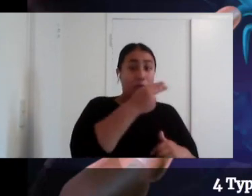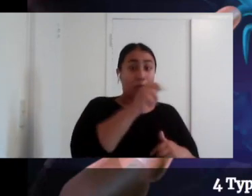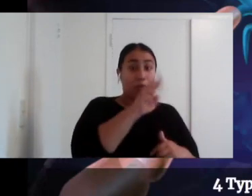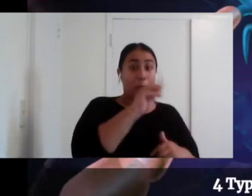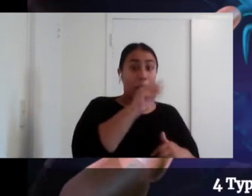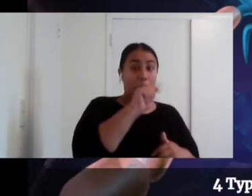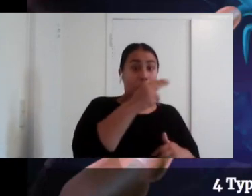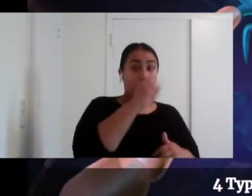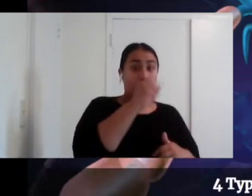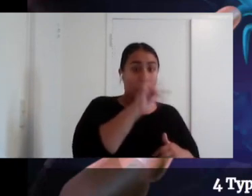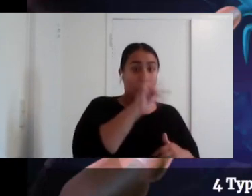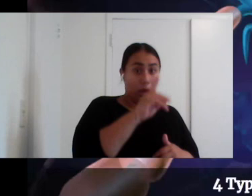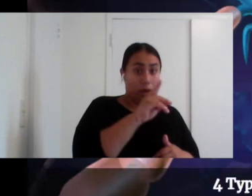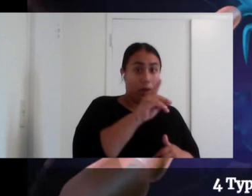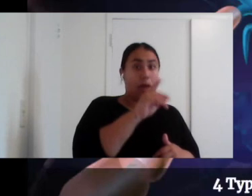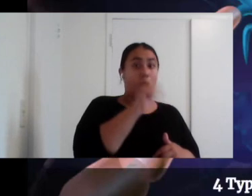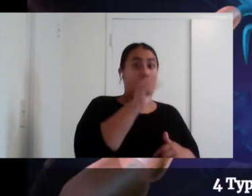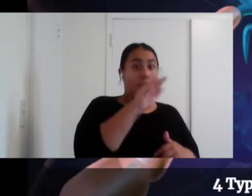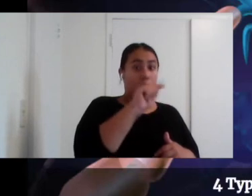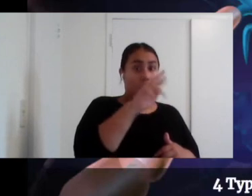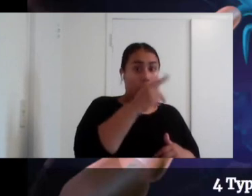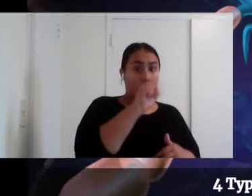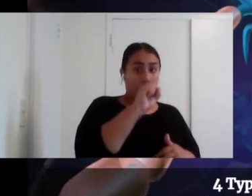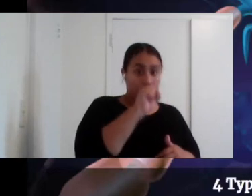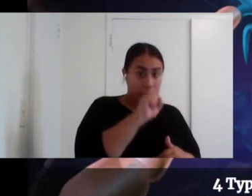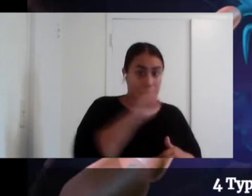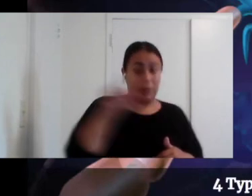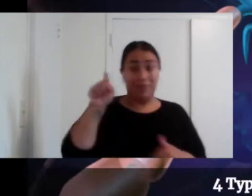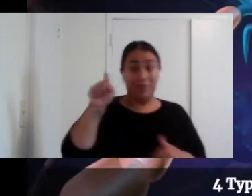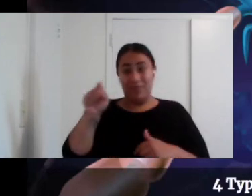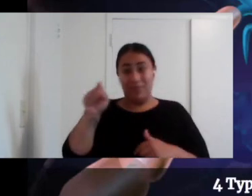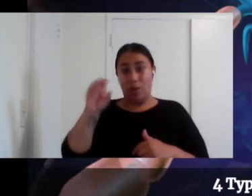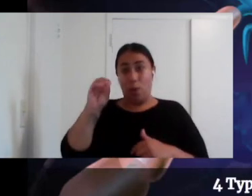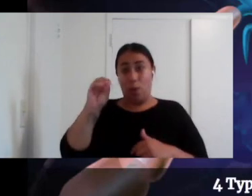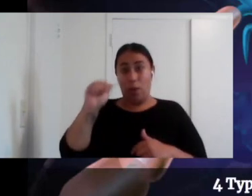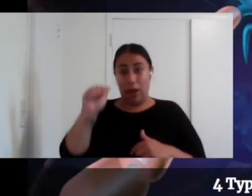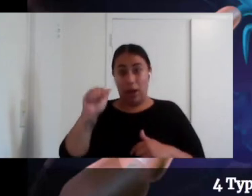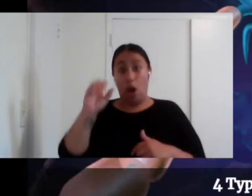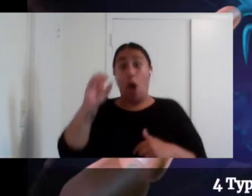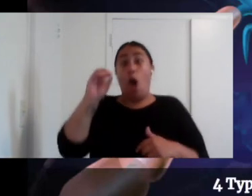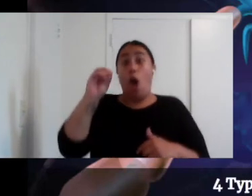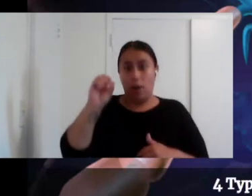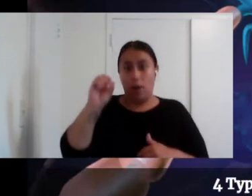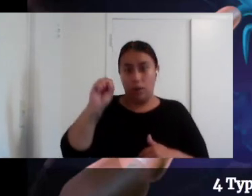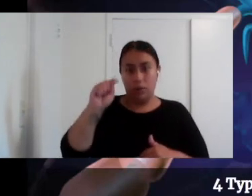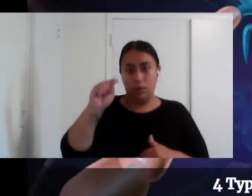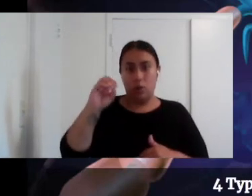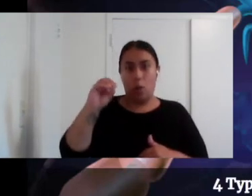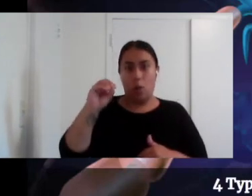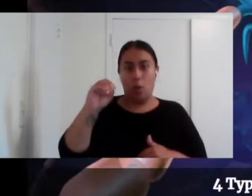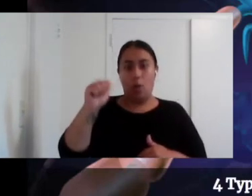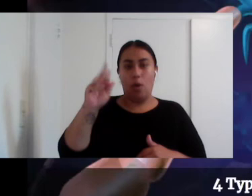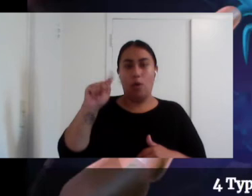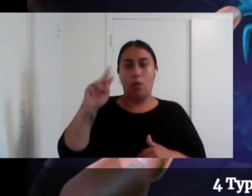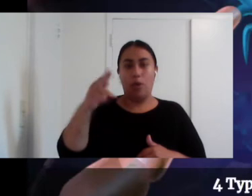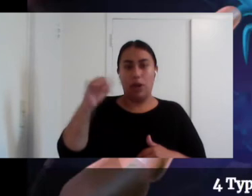keep us sharp. Another popular type 3 hypersensitivity is lupus, another popular condition. So keeping all